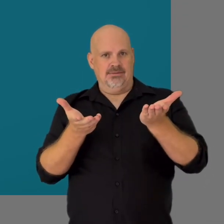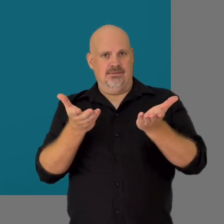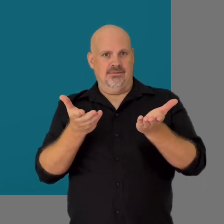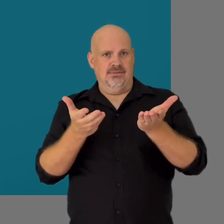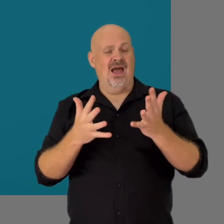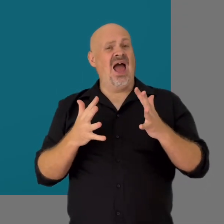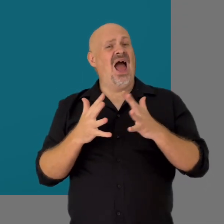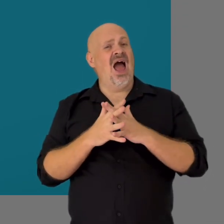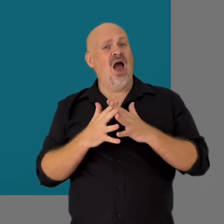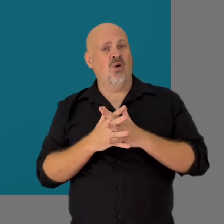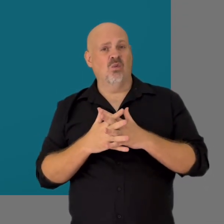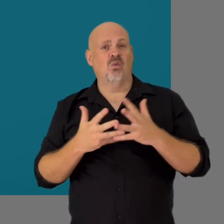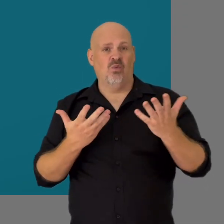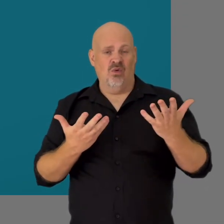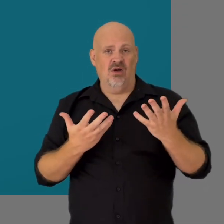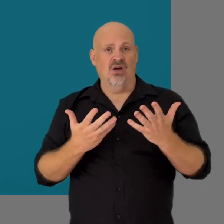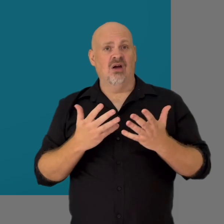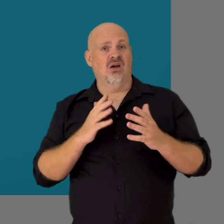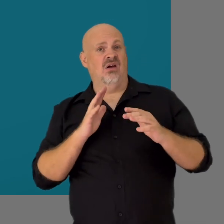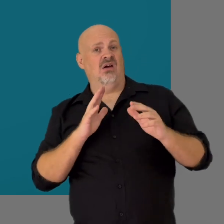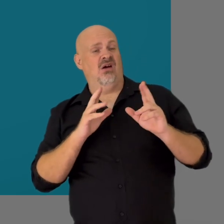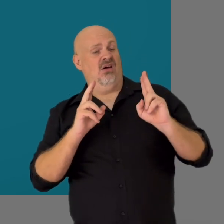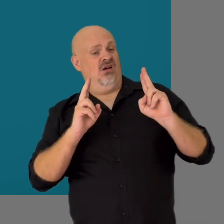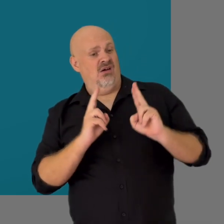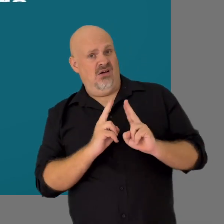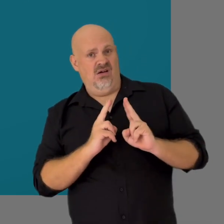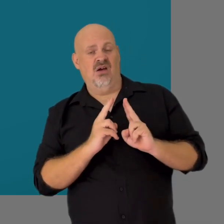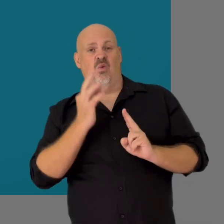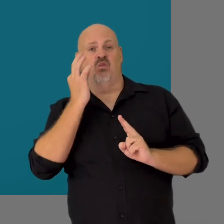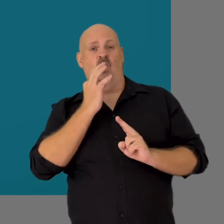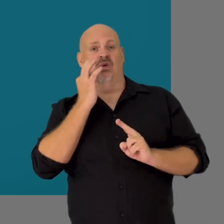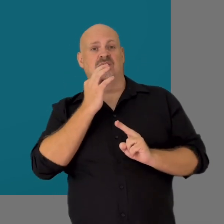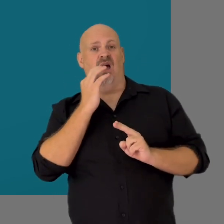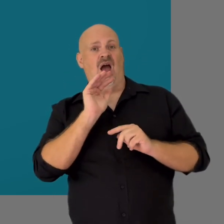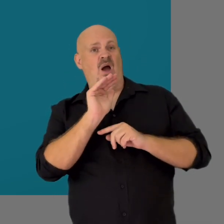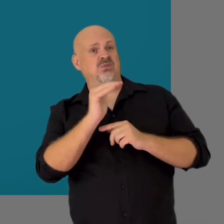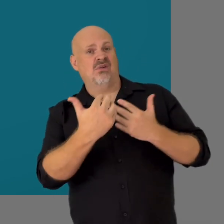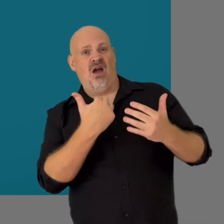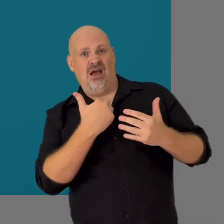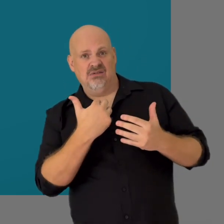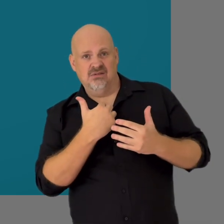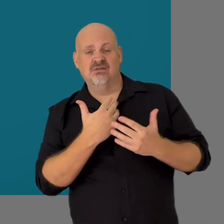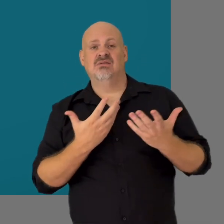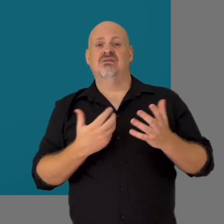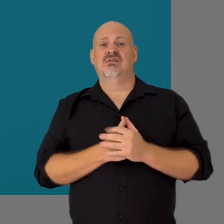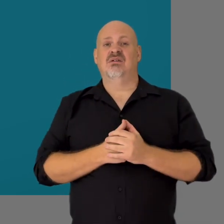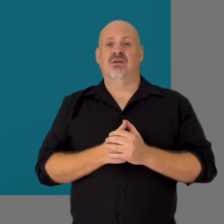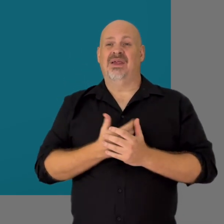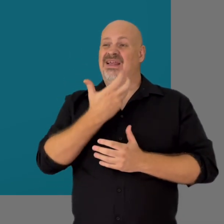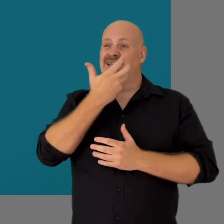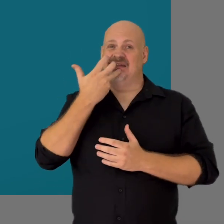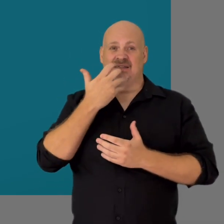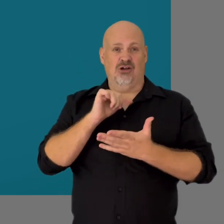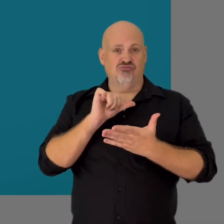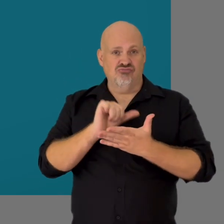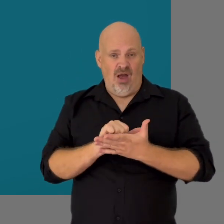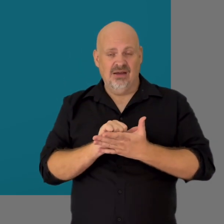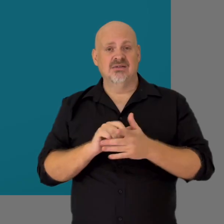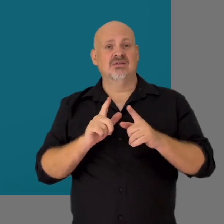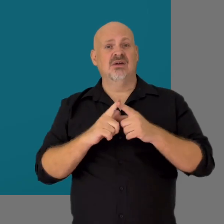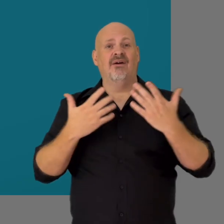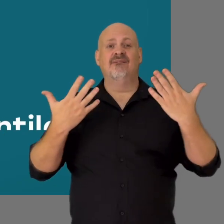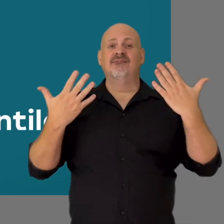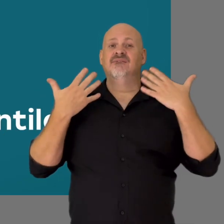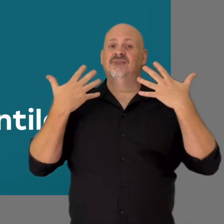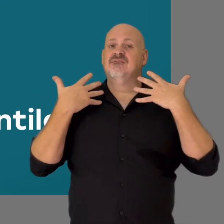home. This can be achieved by stopping water from entering the home, reducing extra moisture from activities, ensuring proper heating of